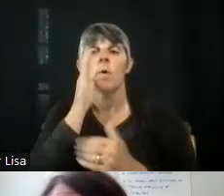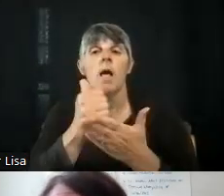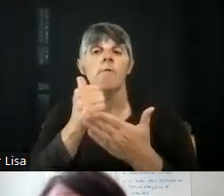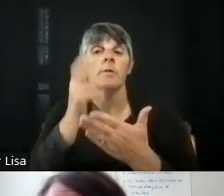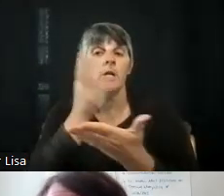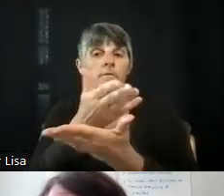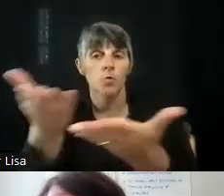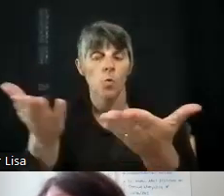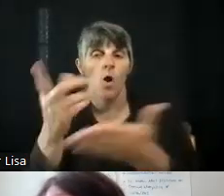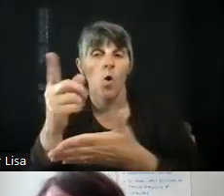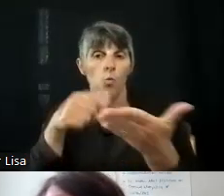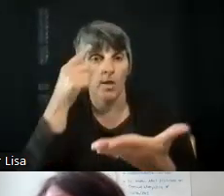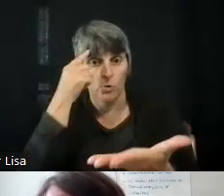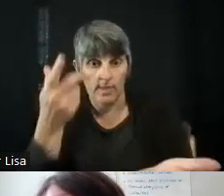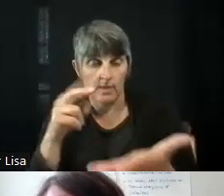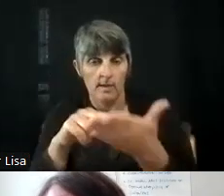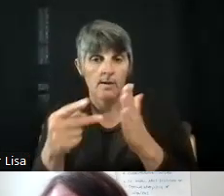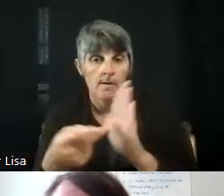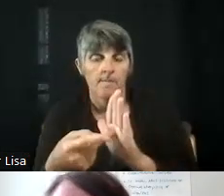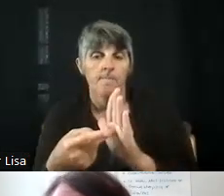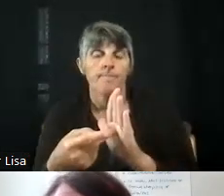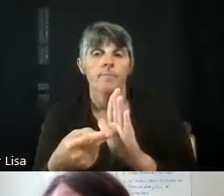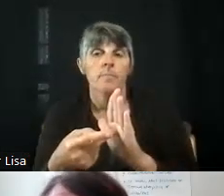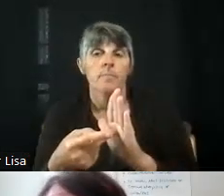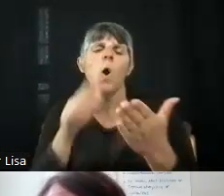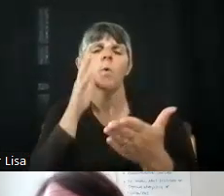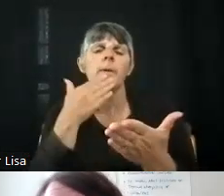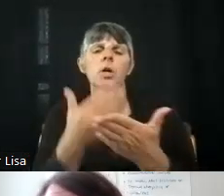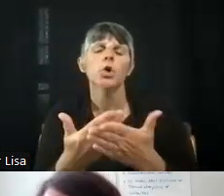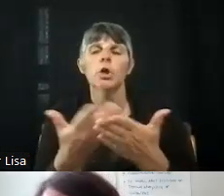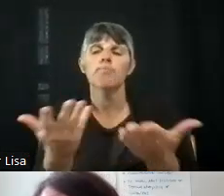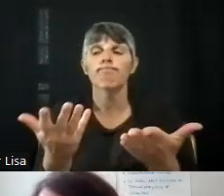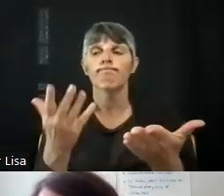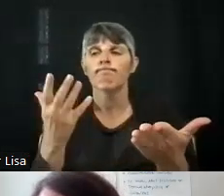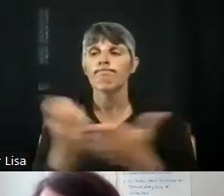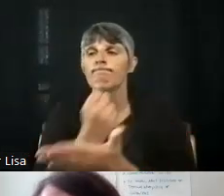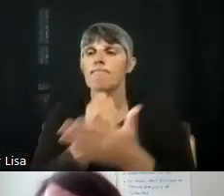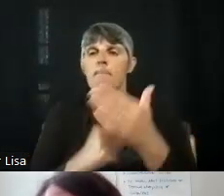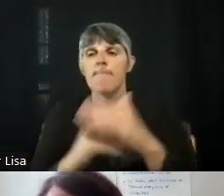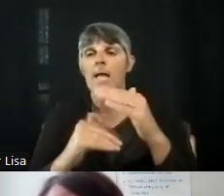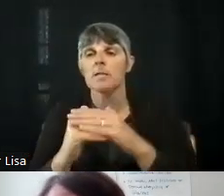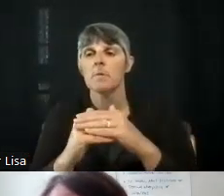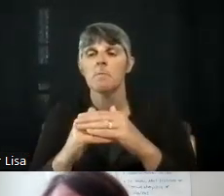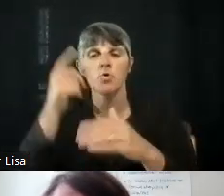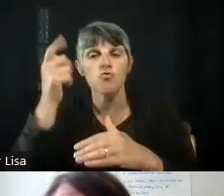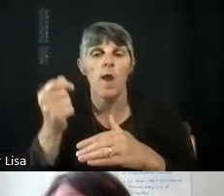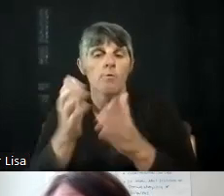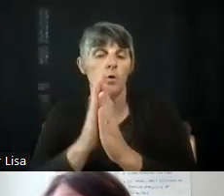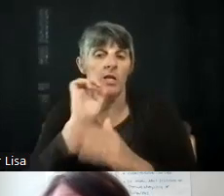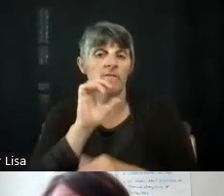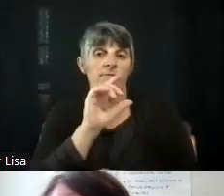from you all what you think in terms of what would be a good kind of maximum grant request amount for Arts